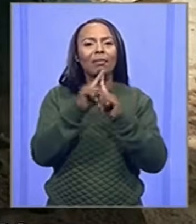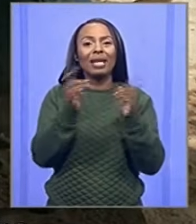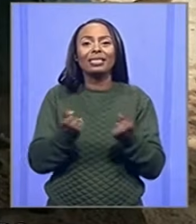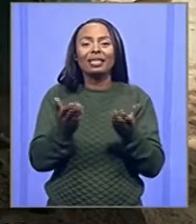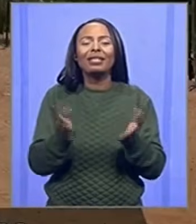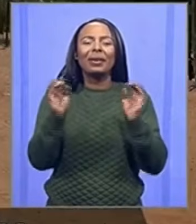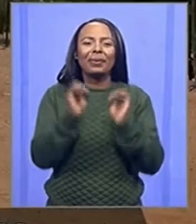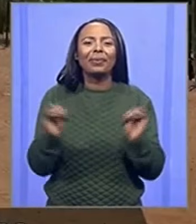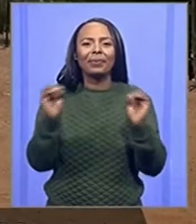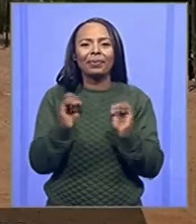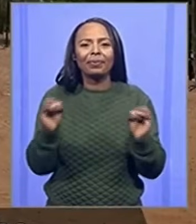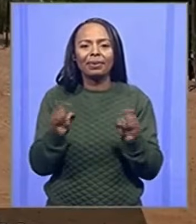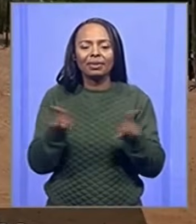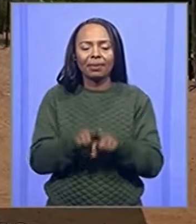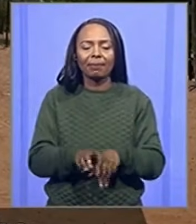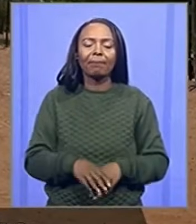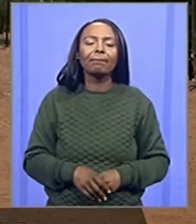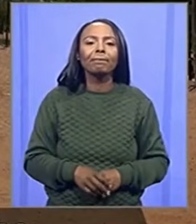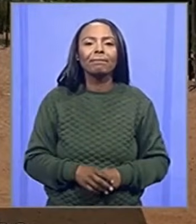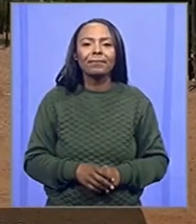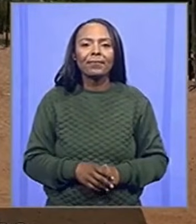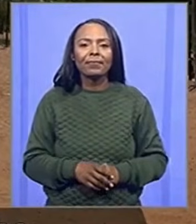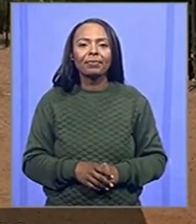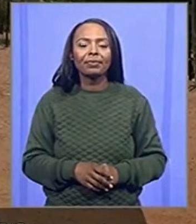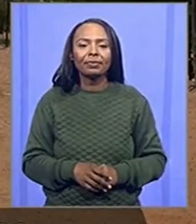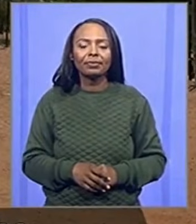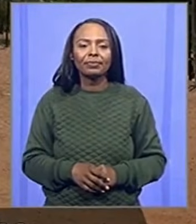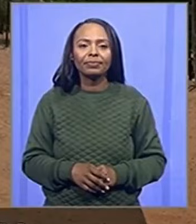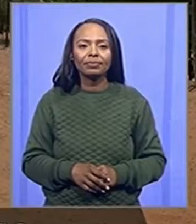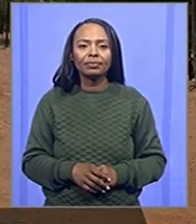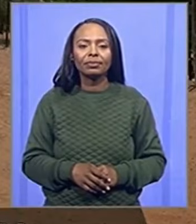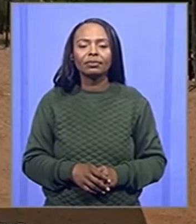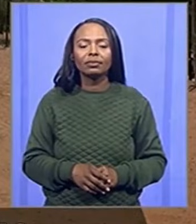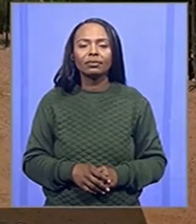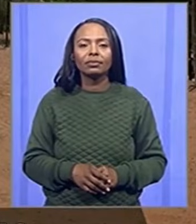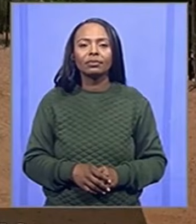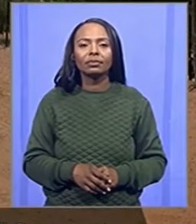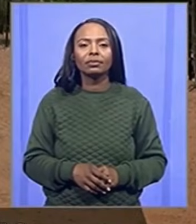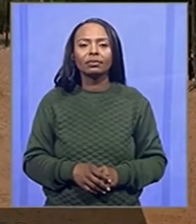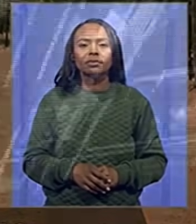wa bone. Ke Tebogo Mosimanga, SABC News, Kuruman, Northern Cape.